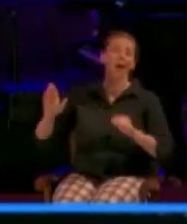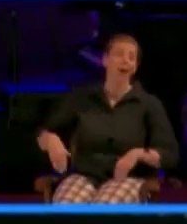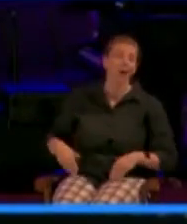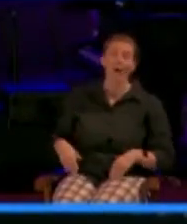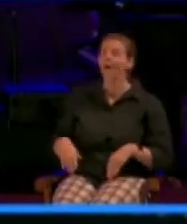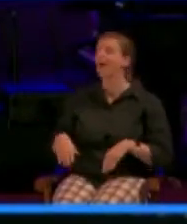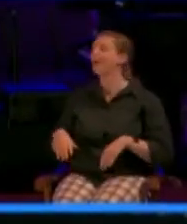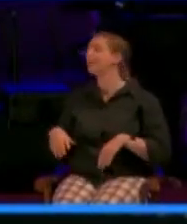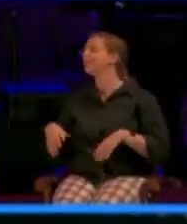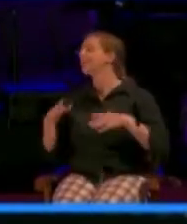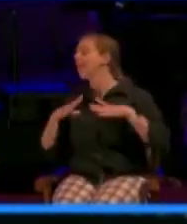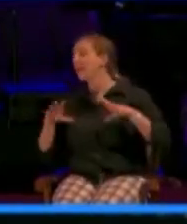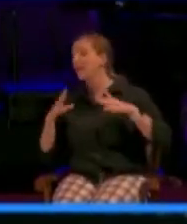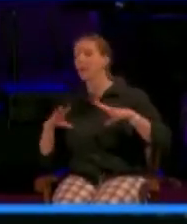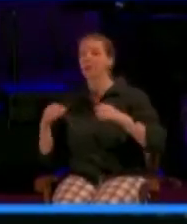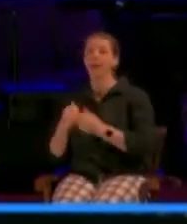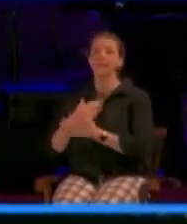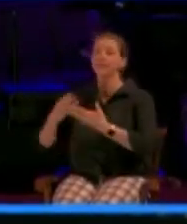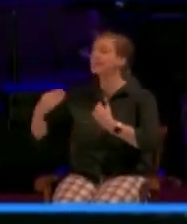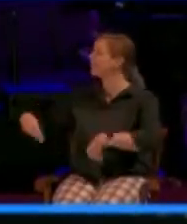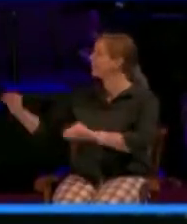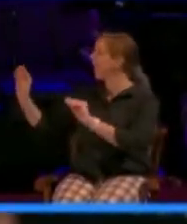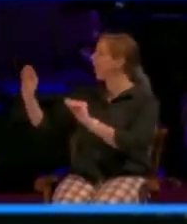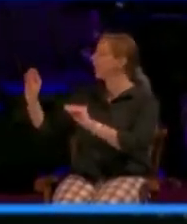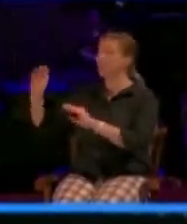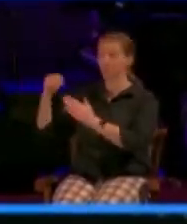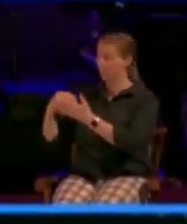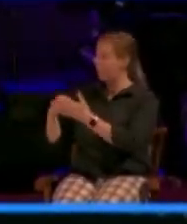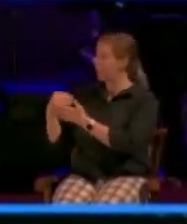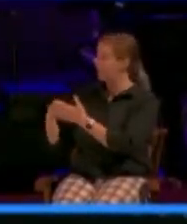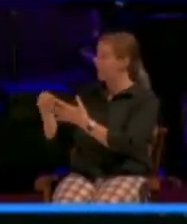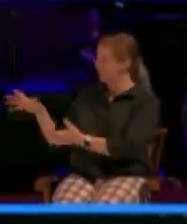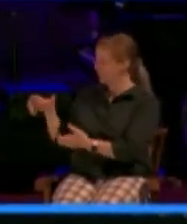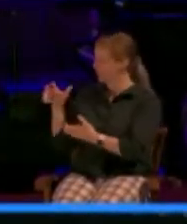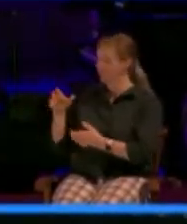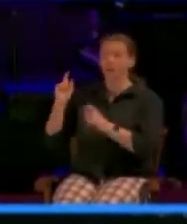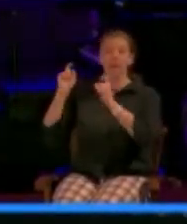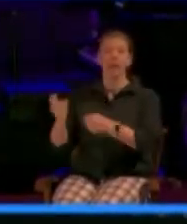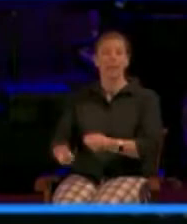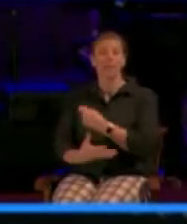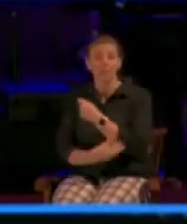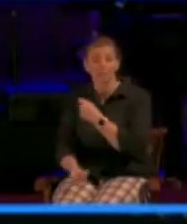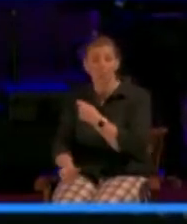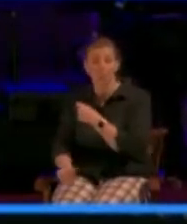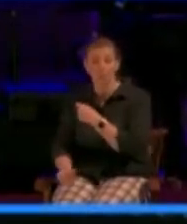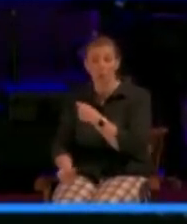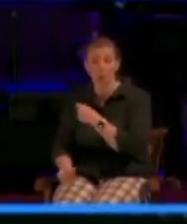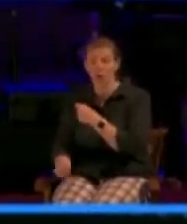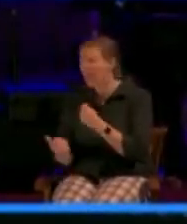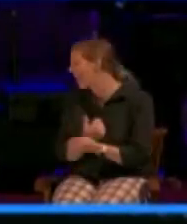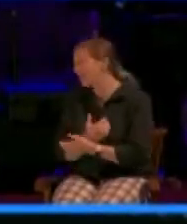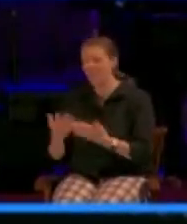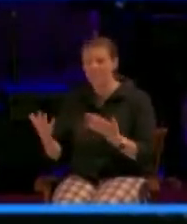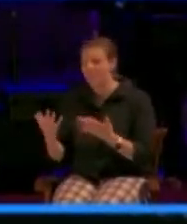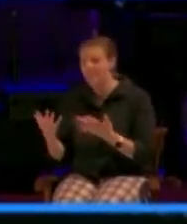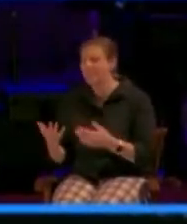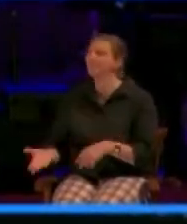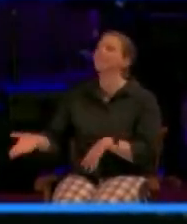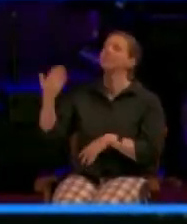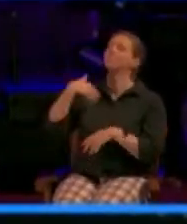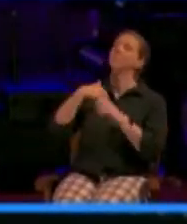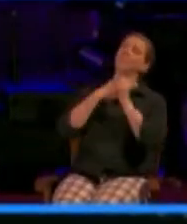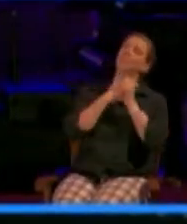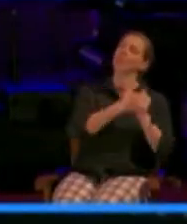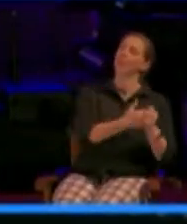My guess is you'd be stunned too. You'd be kind of taken back by that because we think of Jesus doing the giving, not us doing the